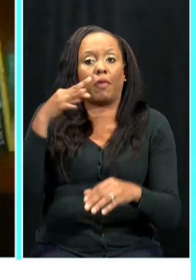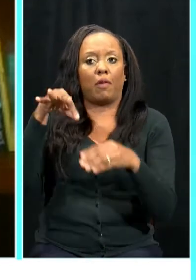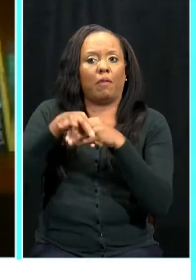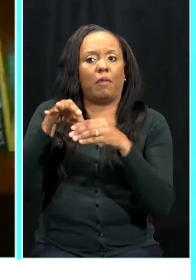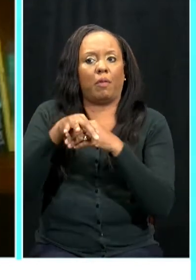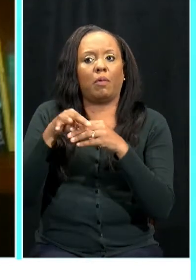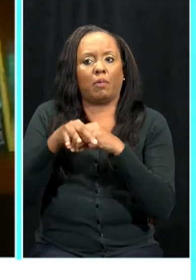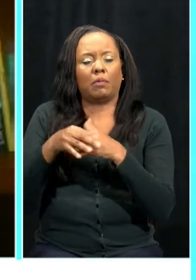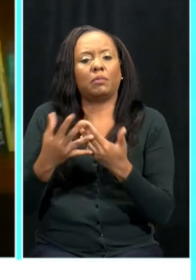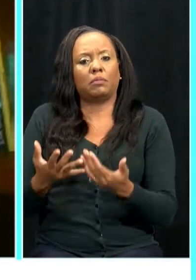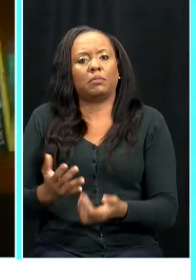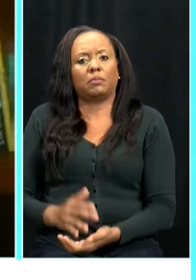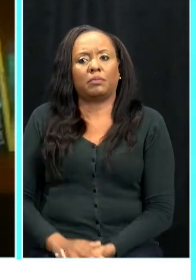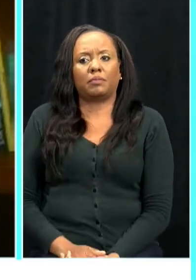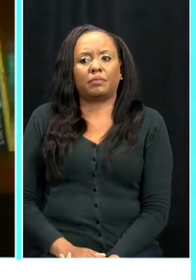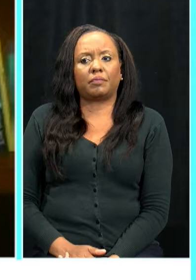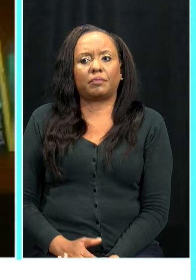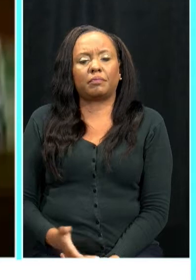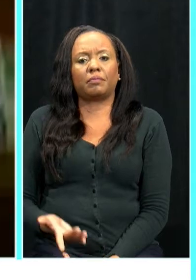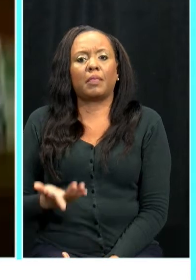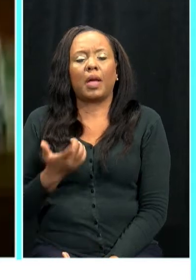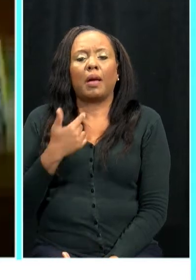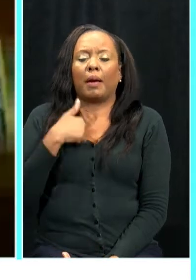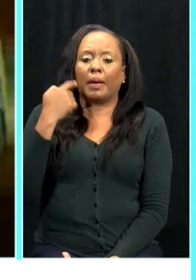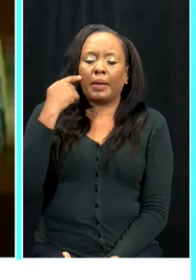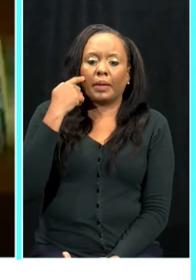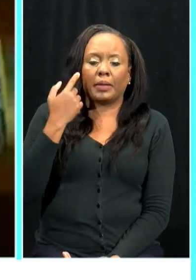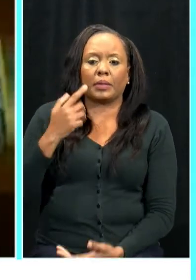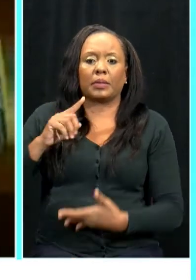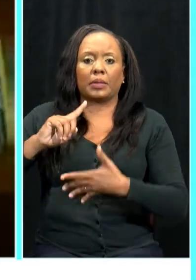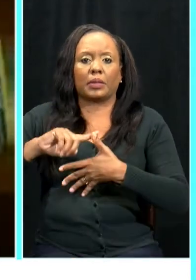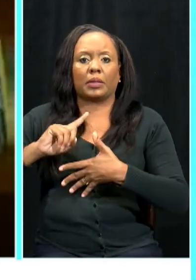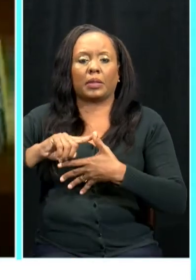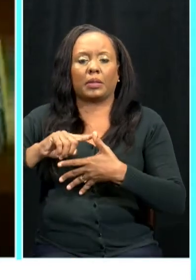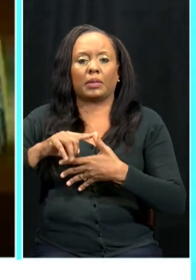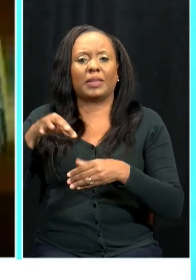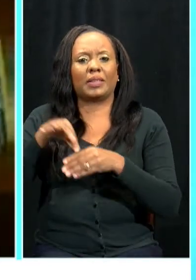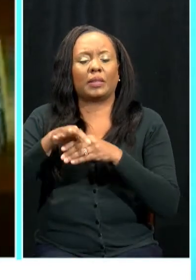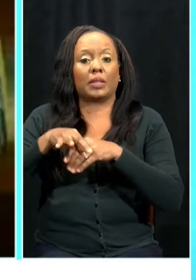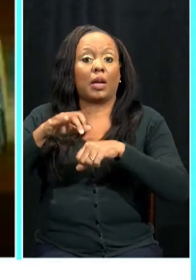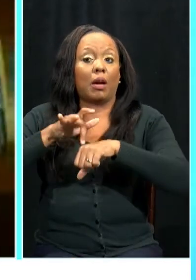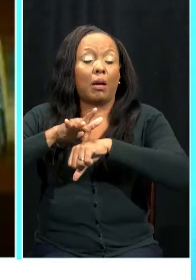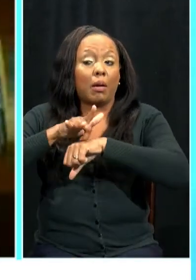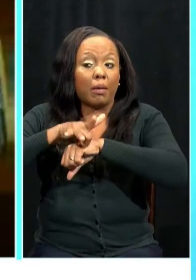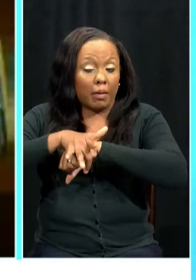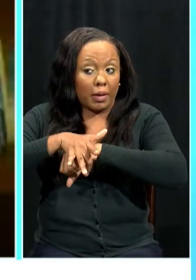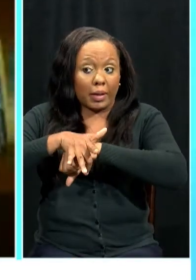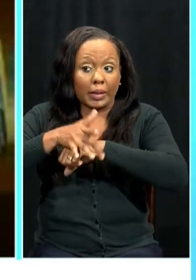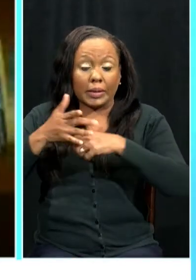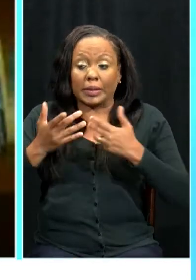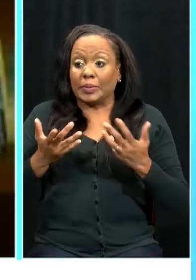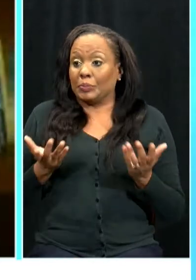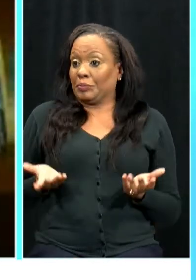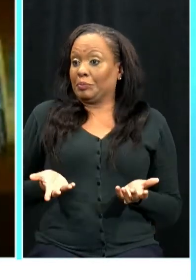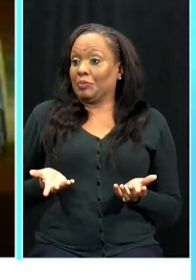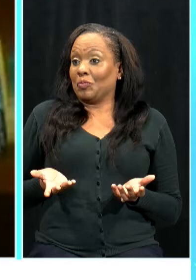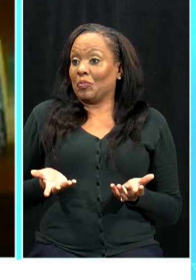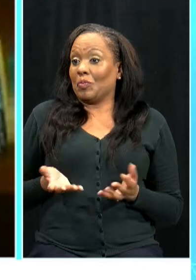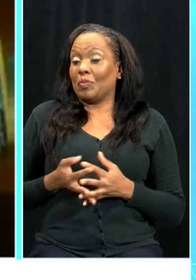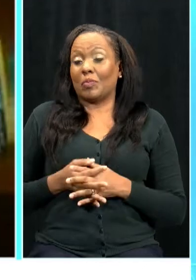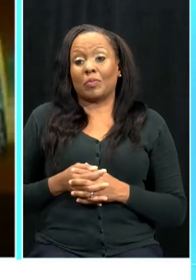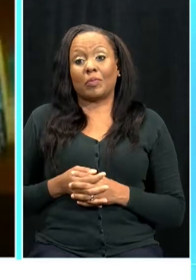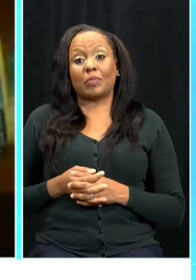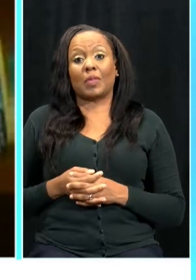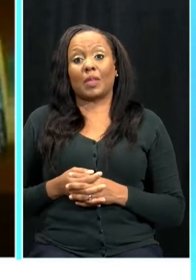why we may see a low turnout. I think first of all, it's an early election, and there may be a context of